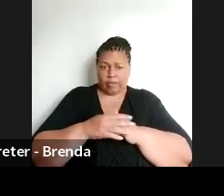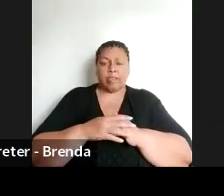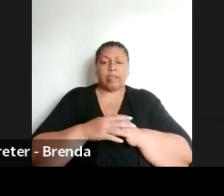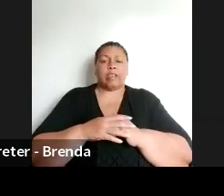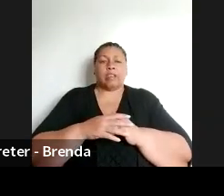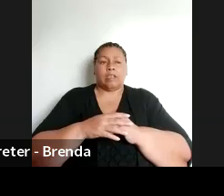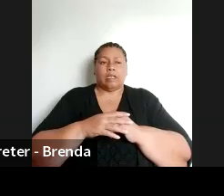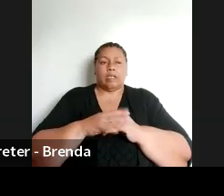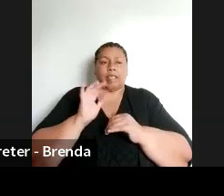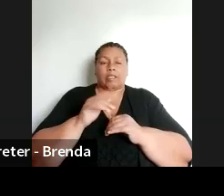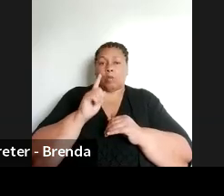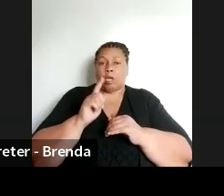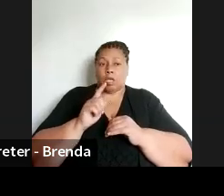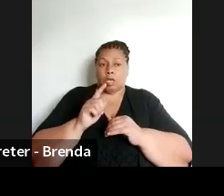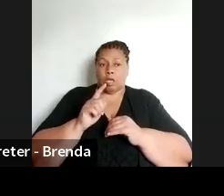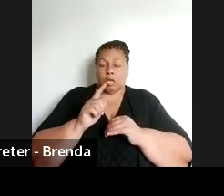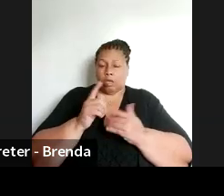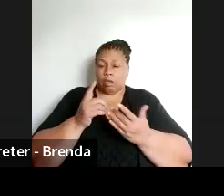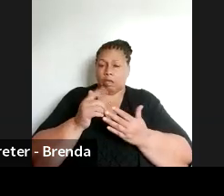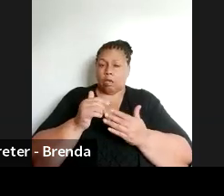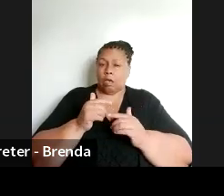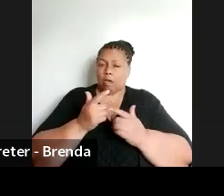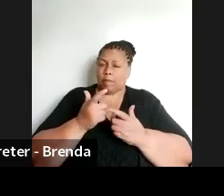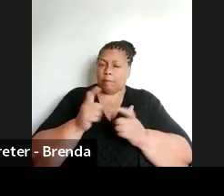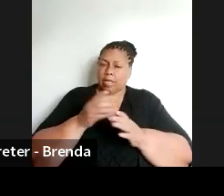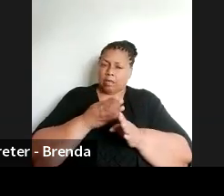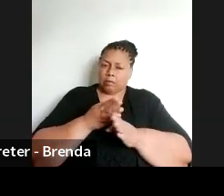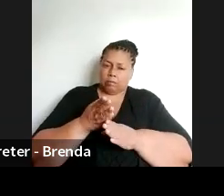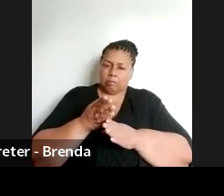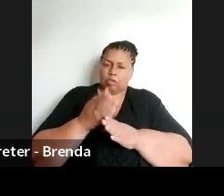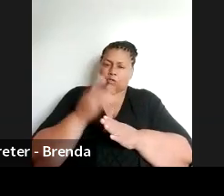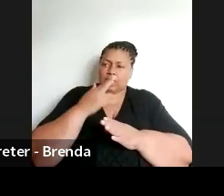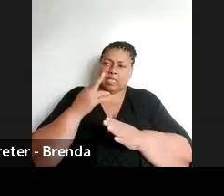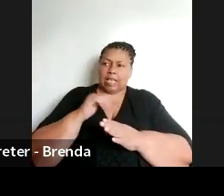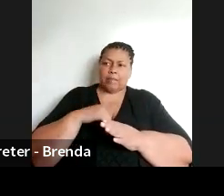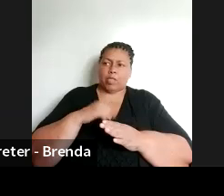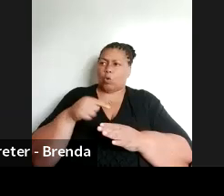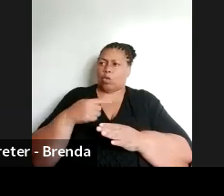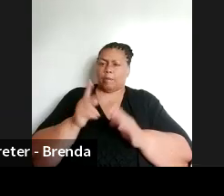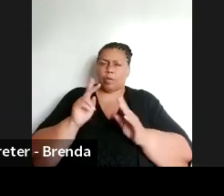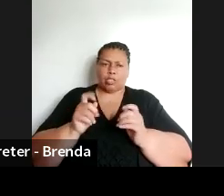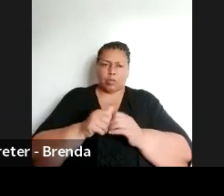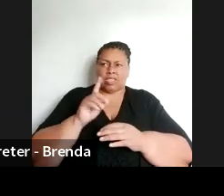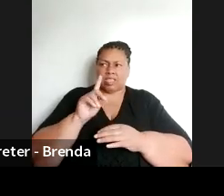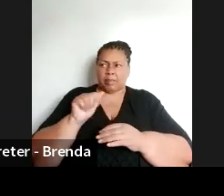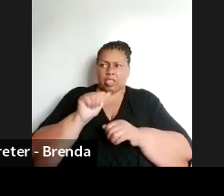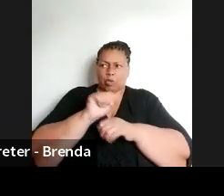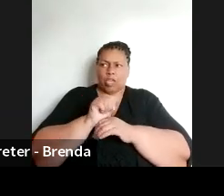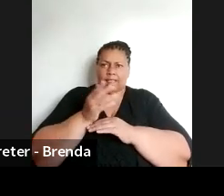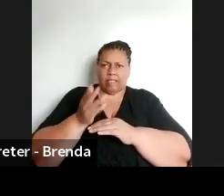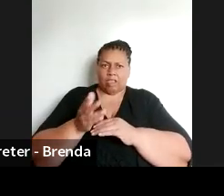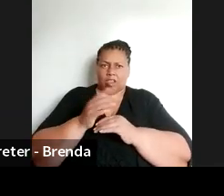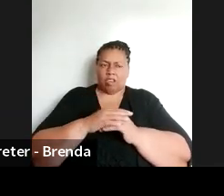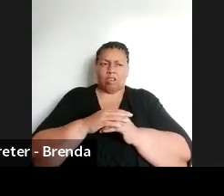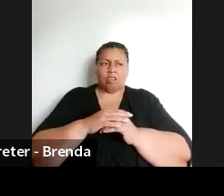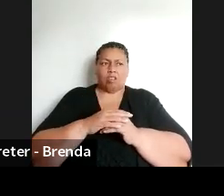one of the main reasons why I'm the only person with a disability working there. So maybe just